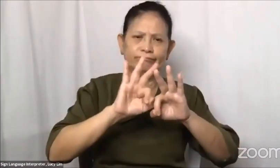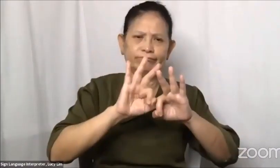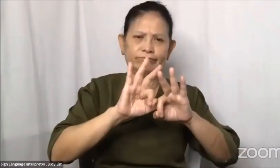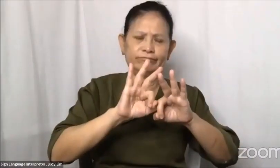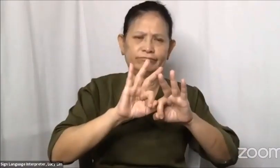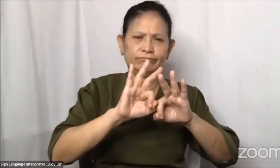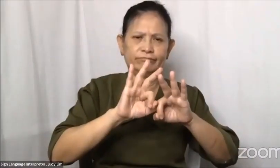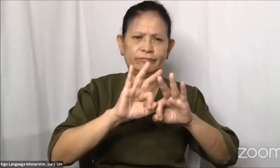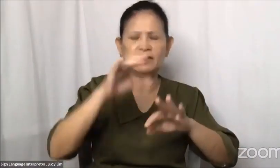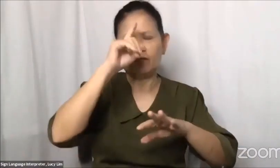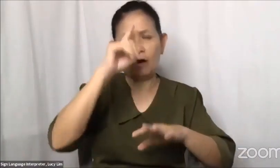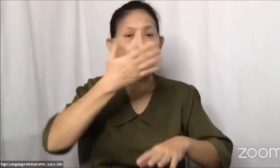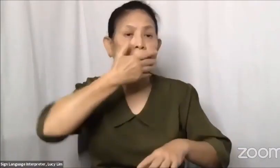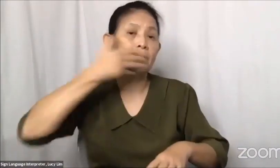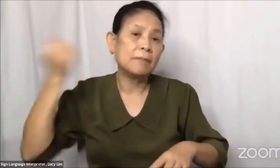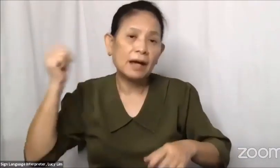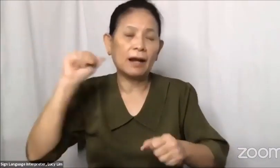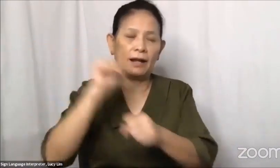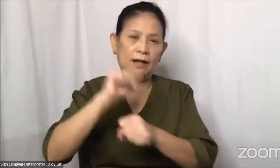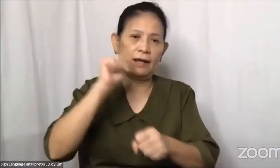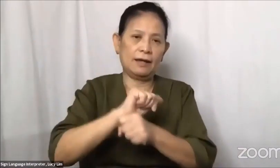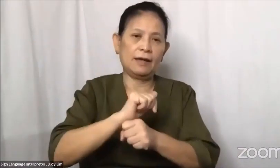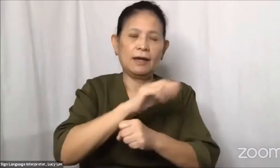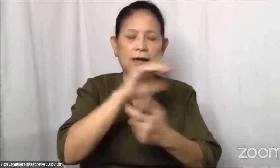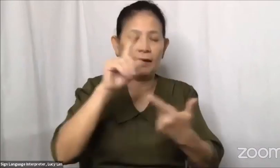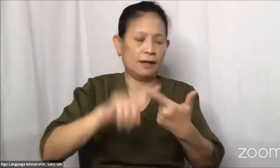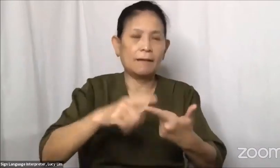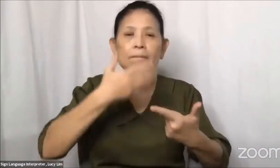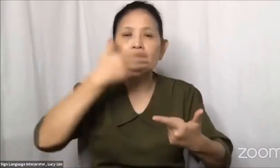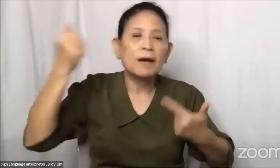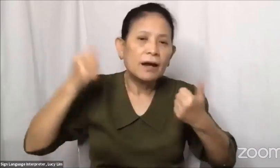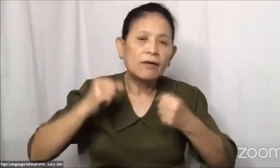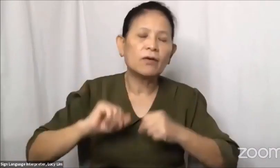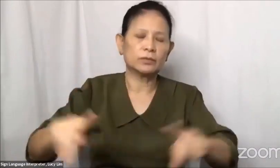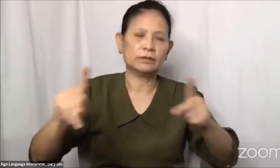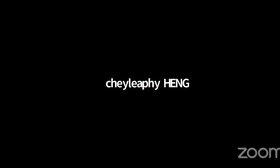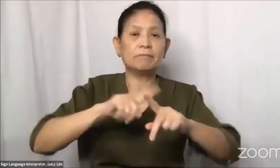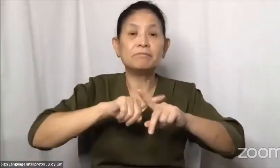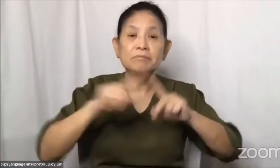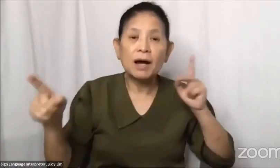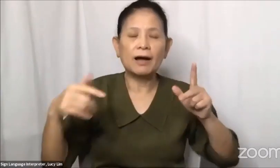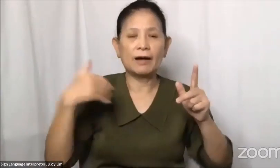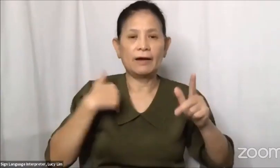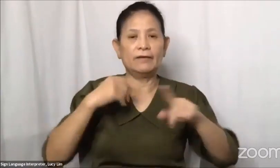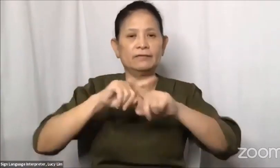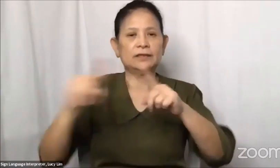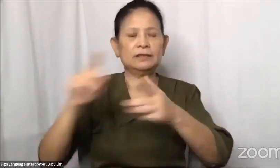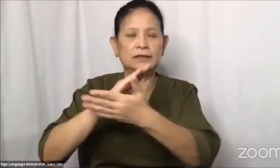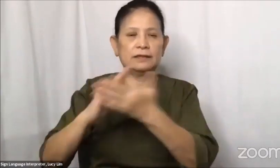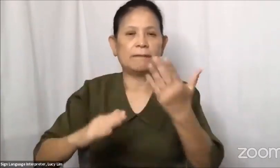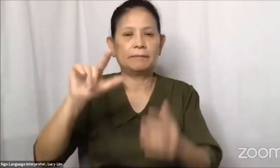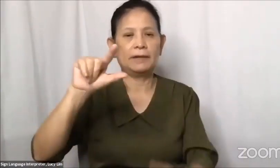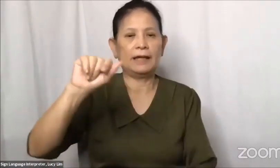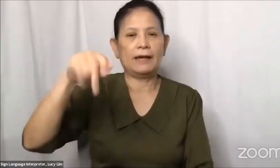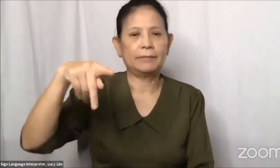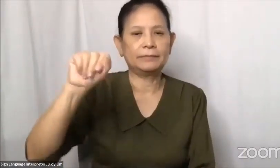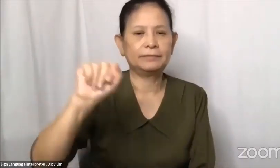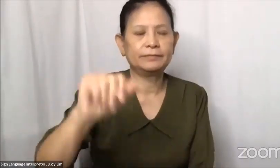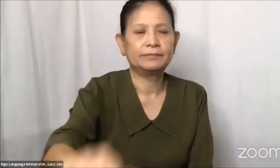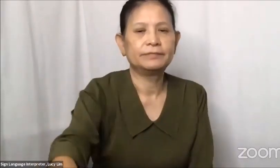better employment opportunity, but there are some more loopholes that we have to look at. For example, how to